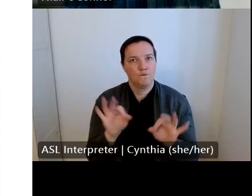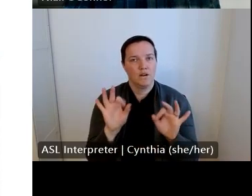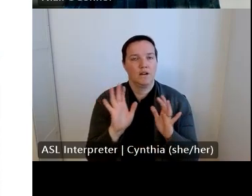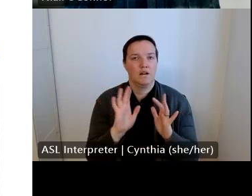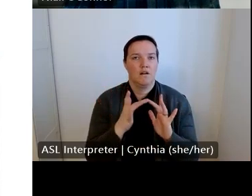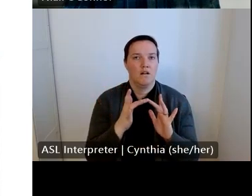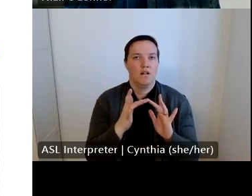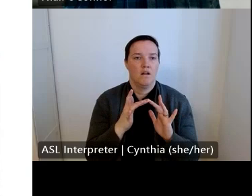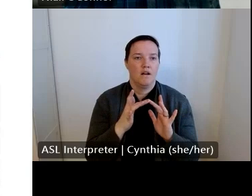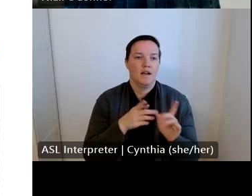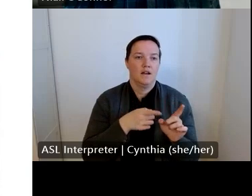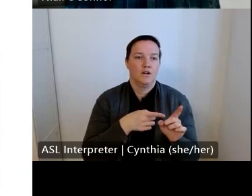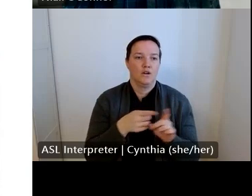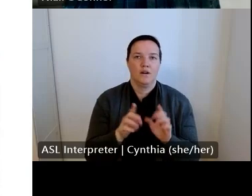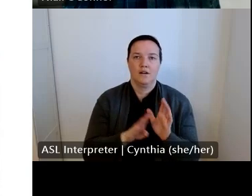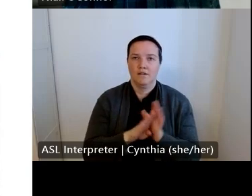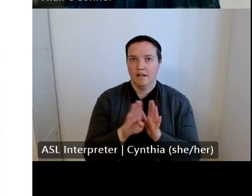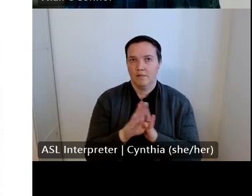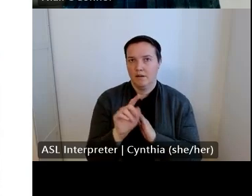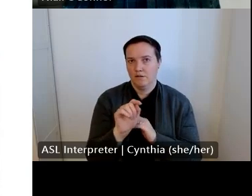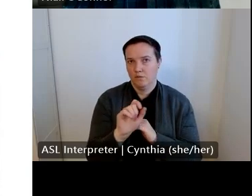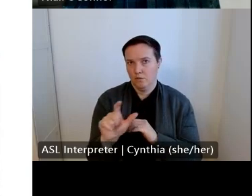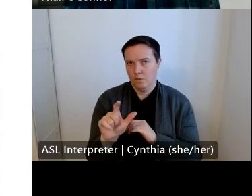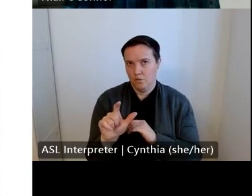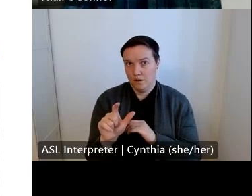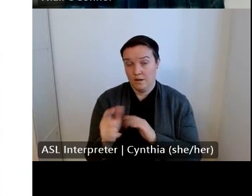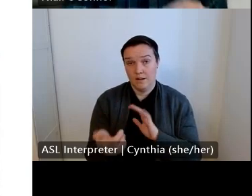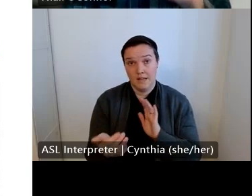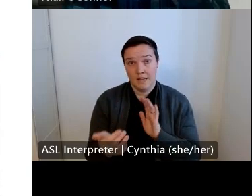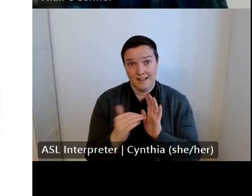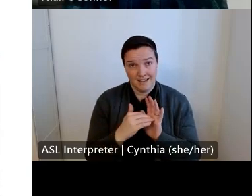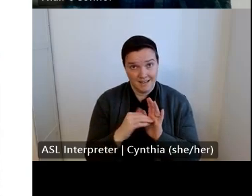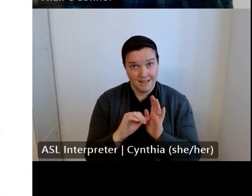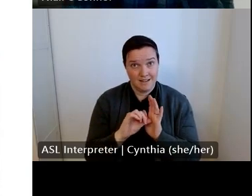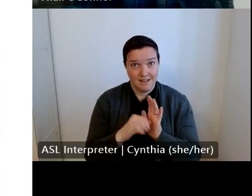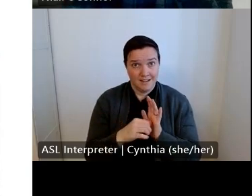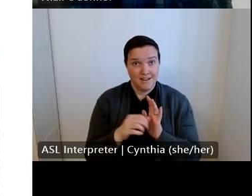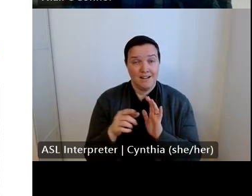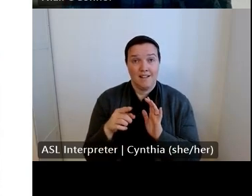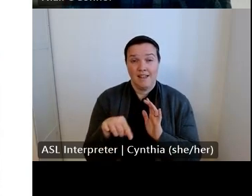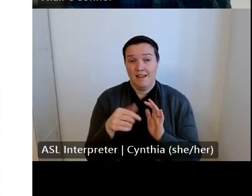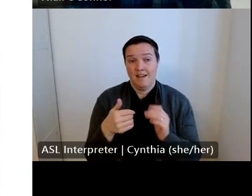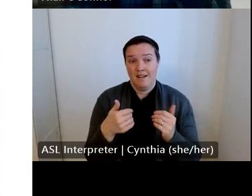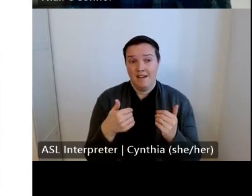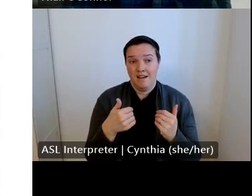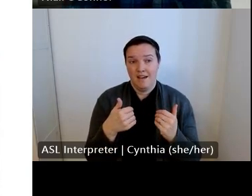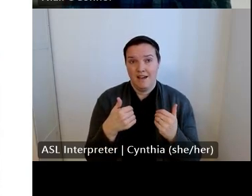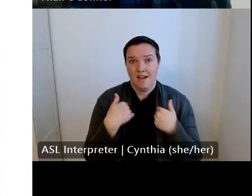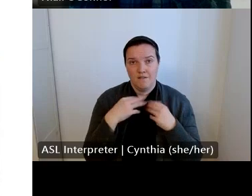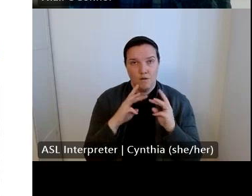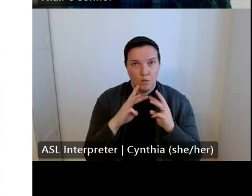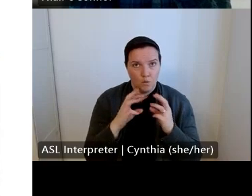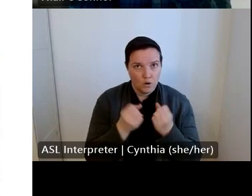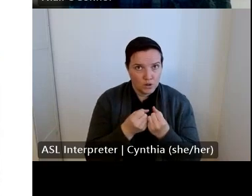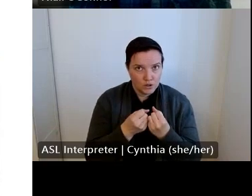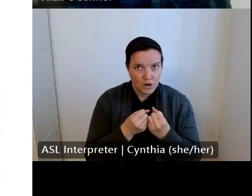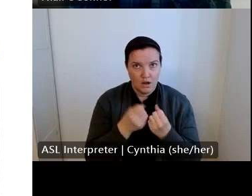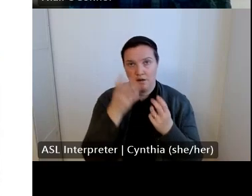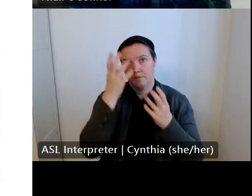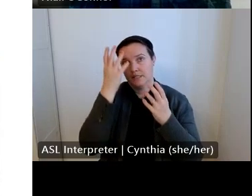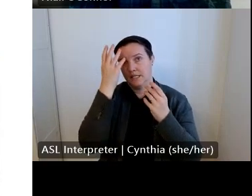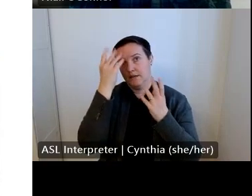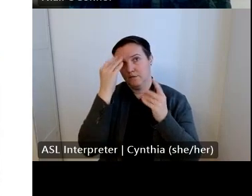career development tool. Again, they have live workshops,